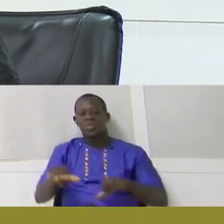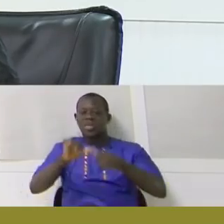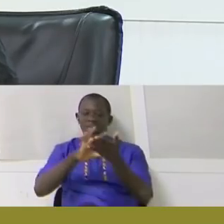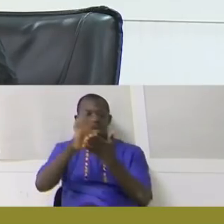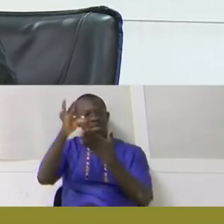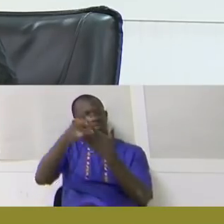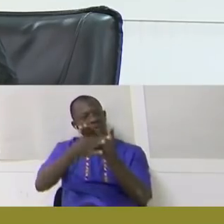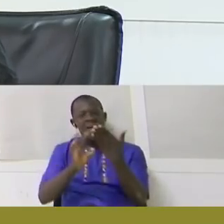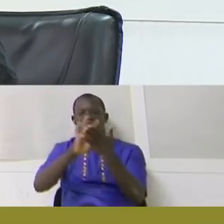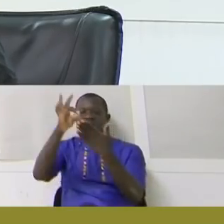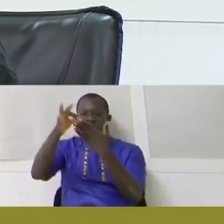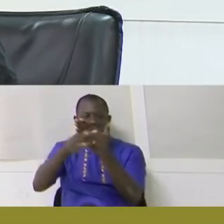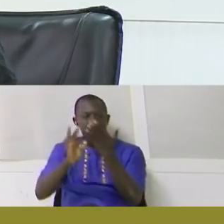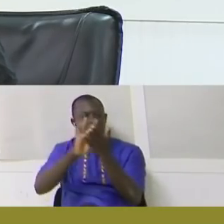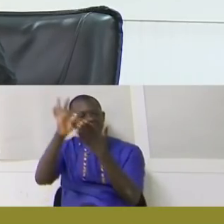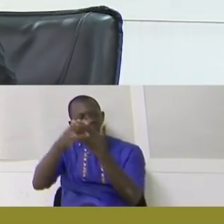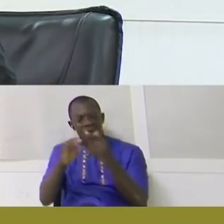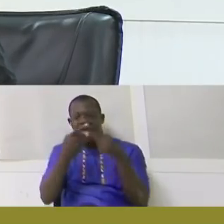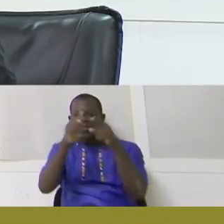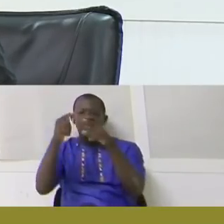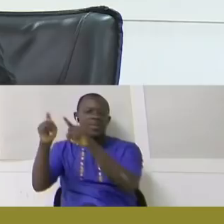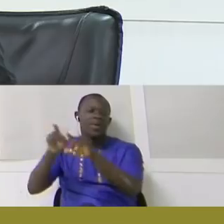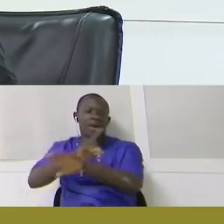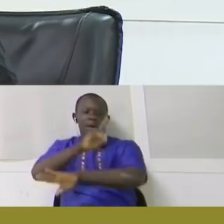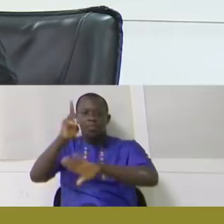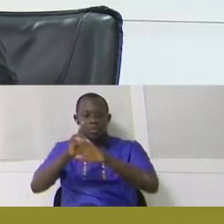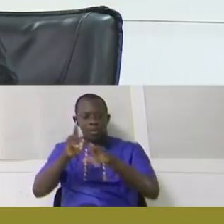I was moving from one place to the other with my children.